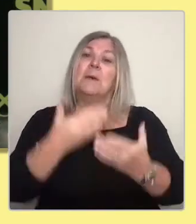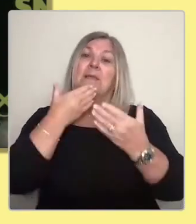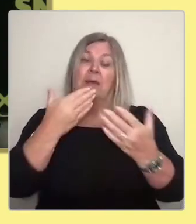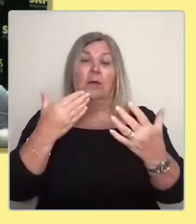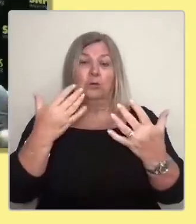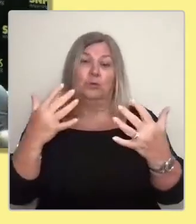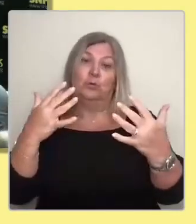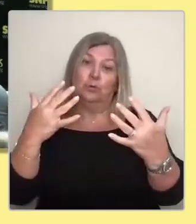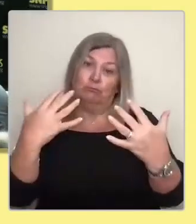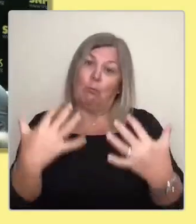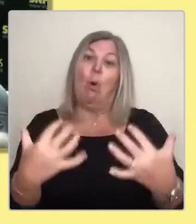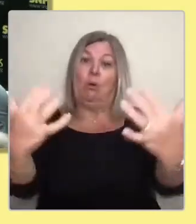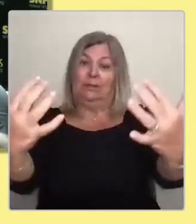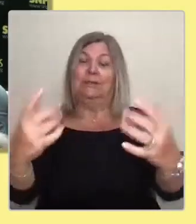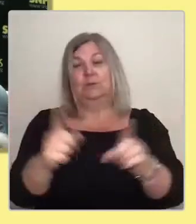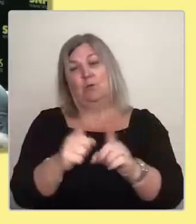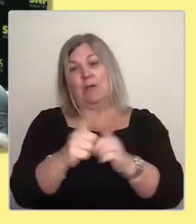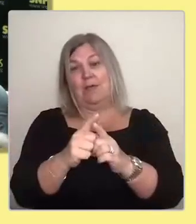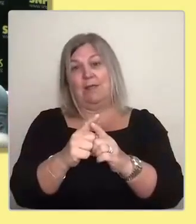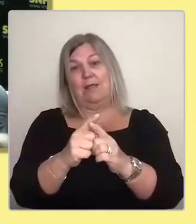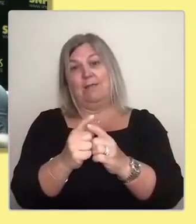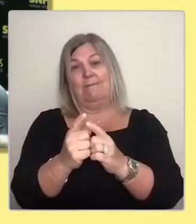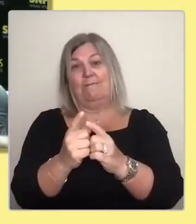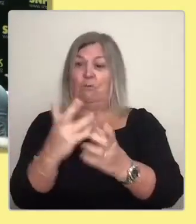to be here.